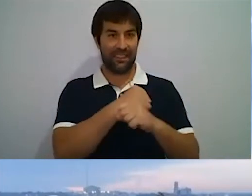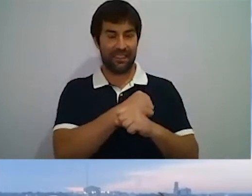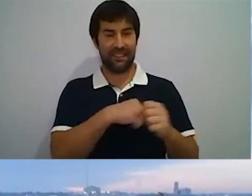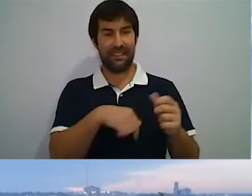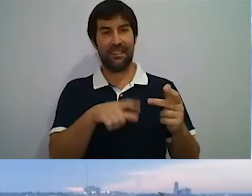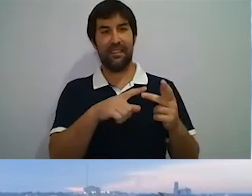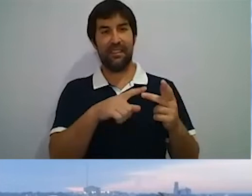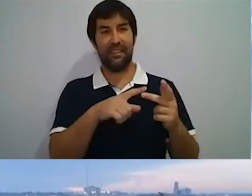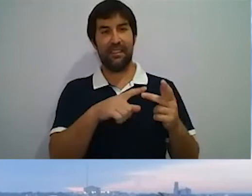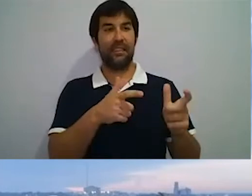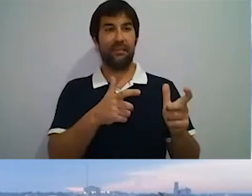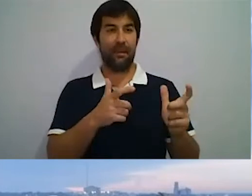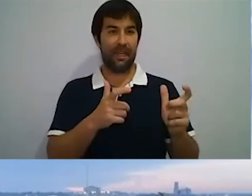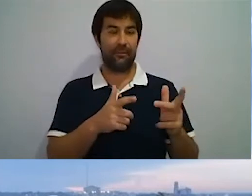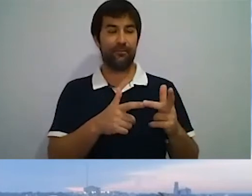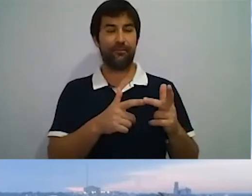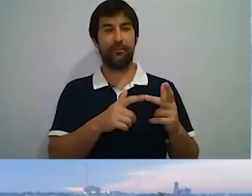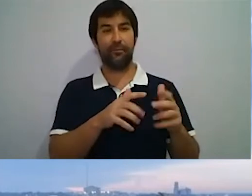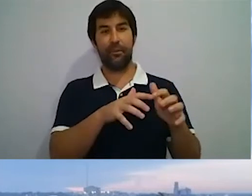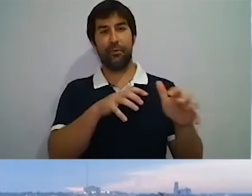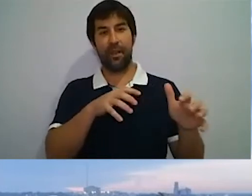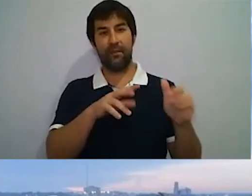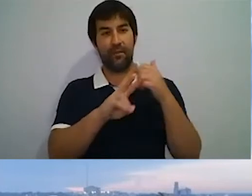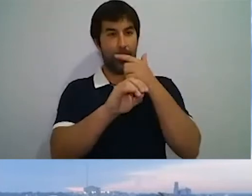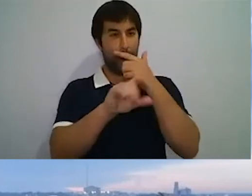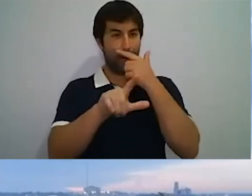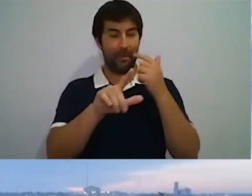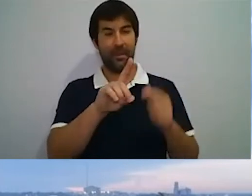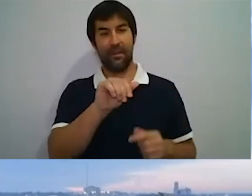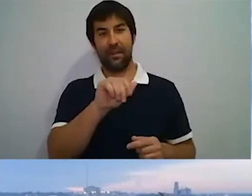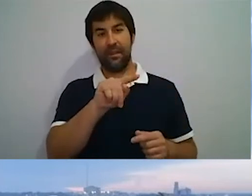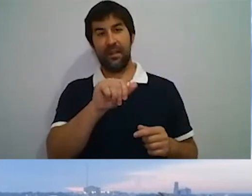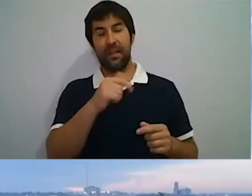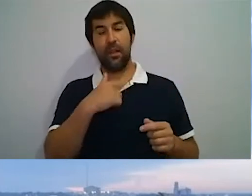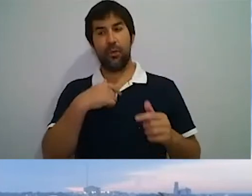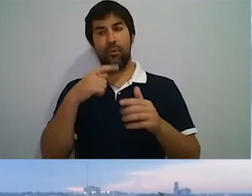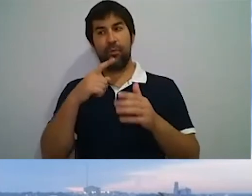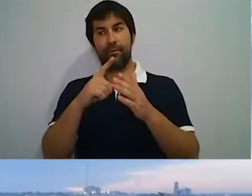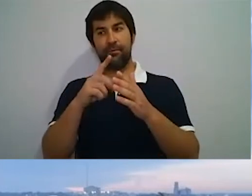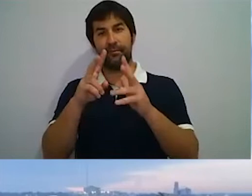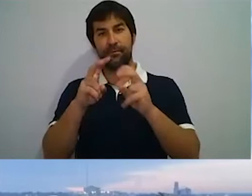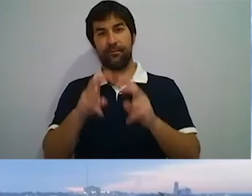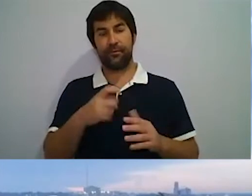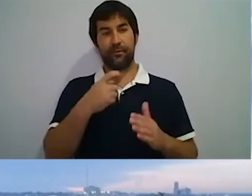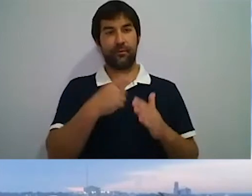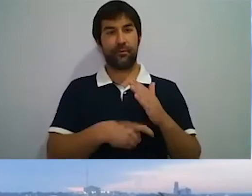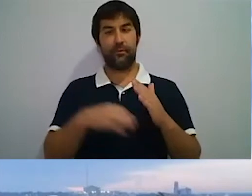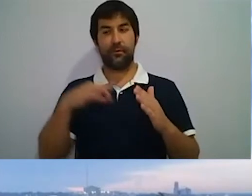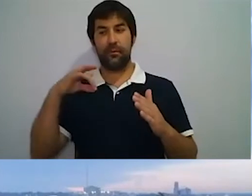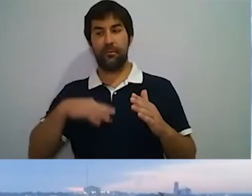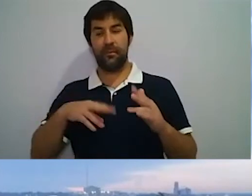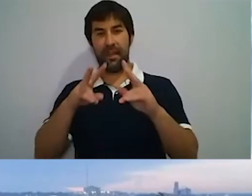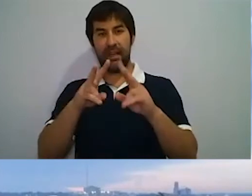Management and Budget, released the request for proposals, the proposal form, in May. Right now, we're going through